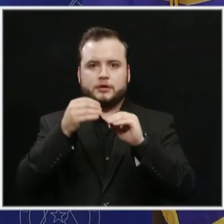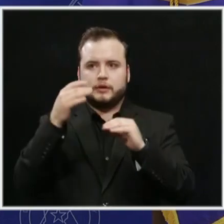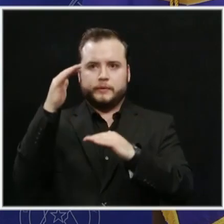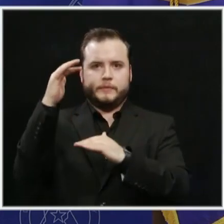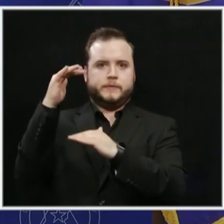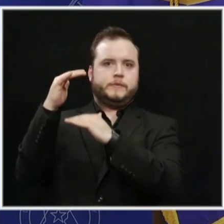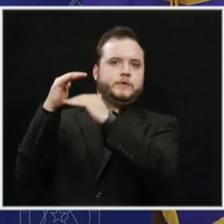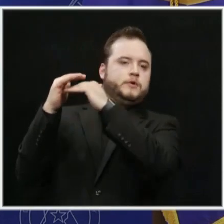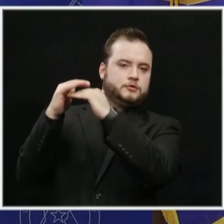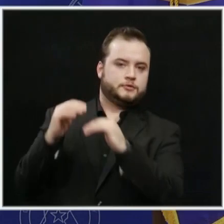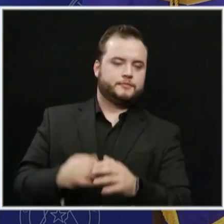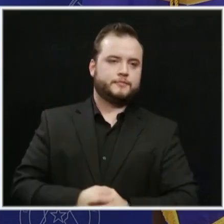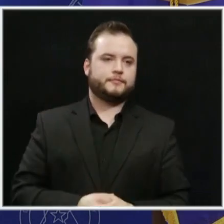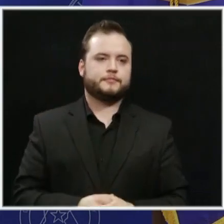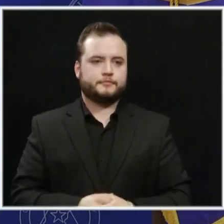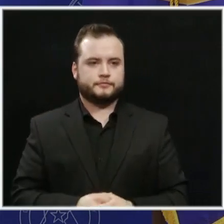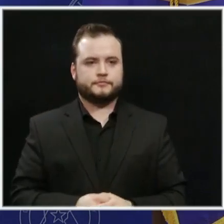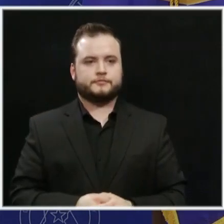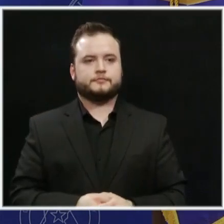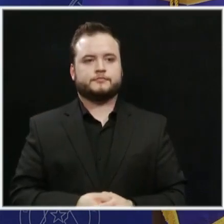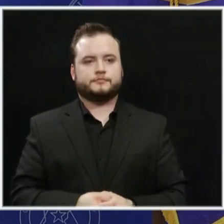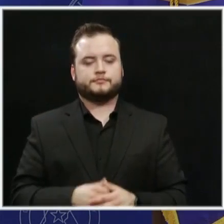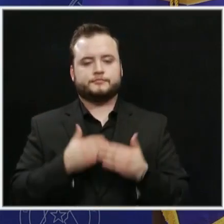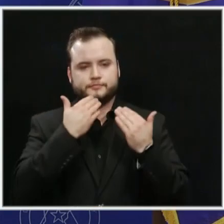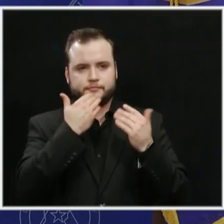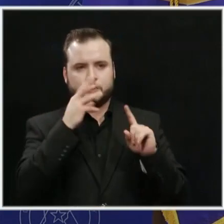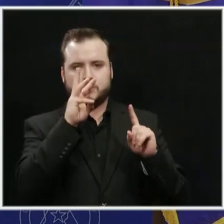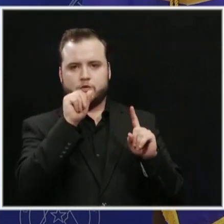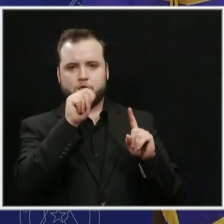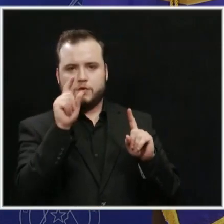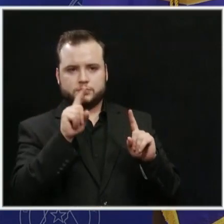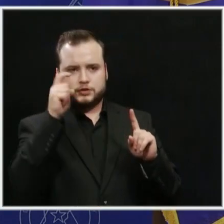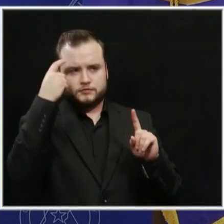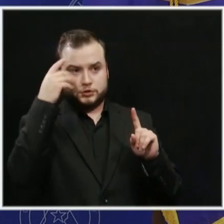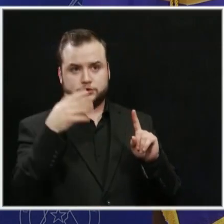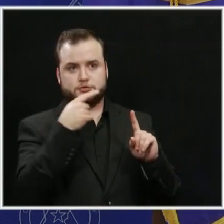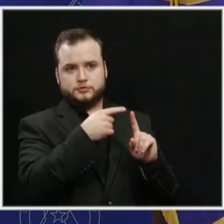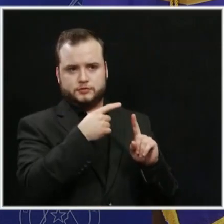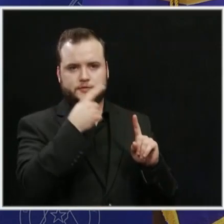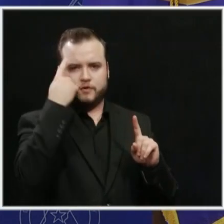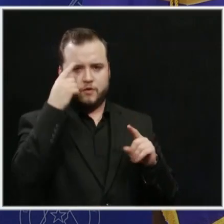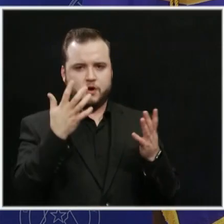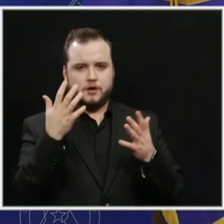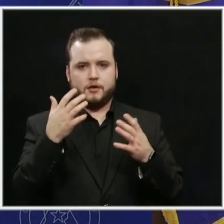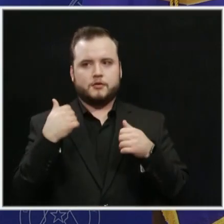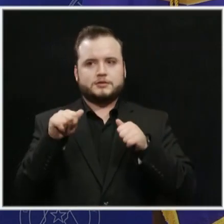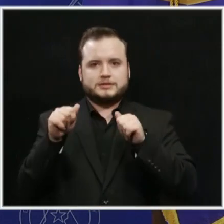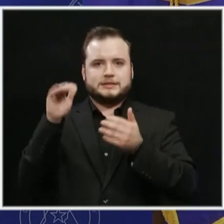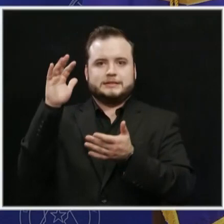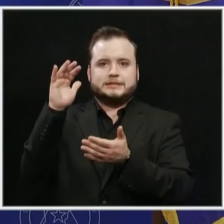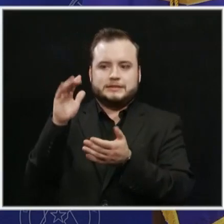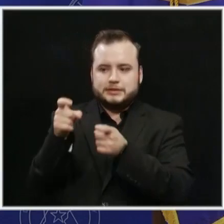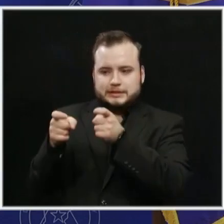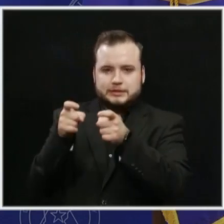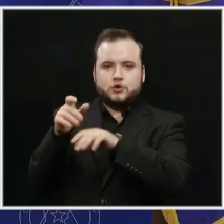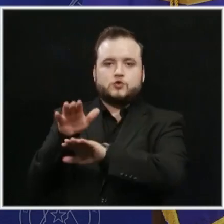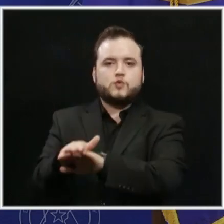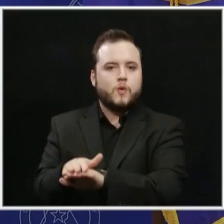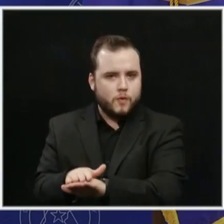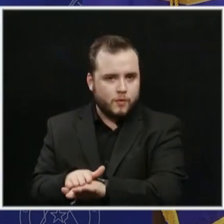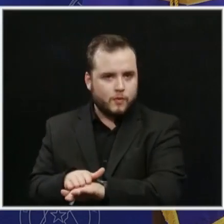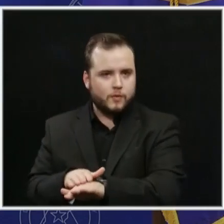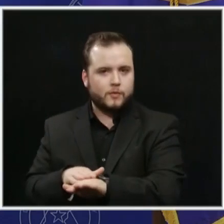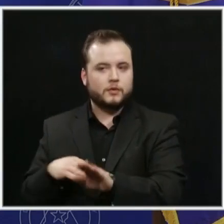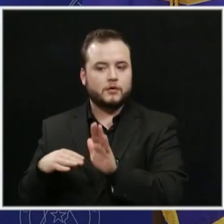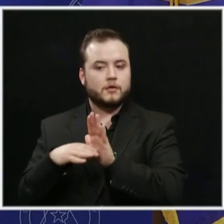the stay-in-home orders that have allowed us to manage that flow of patients into our healthcare systems to steady but